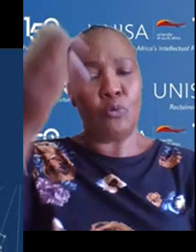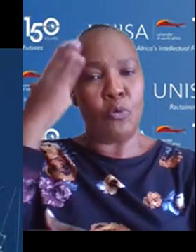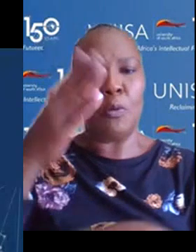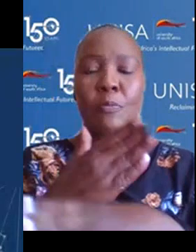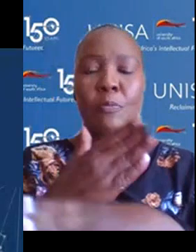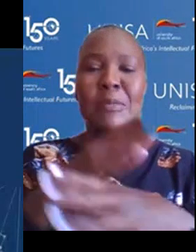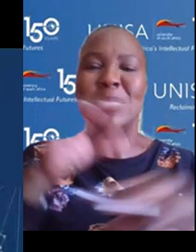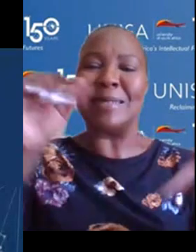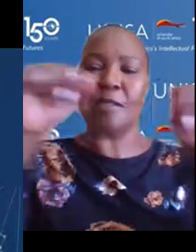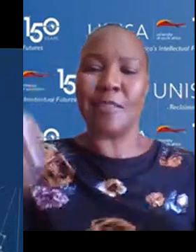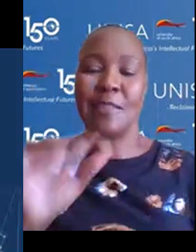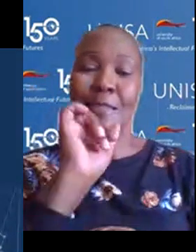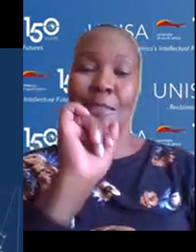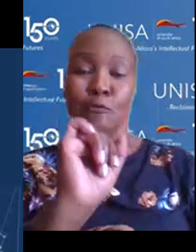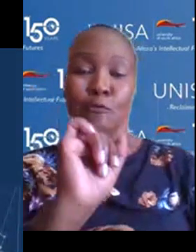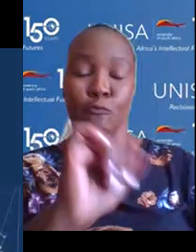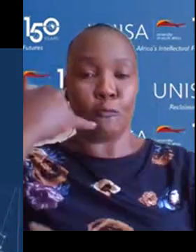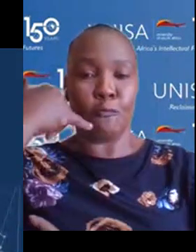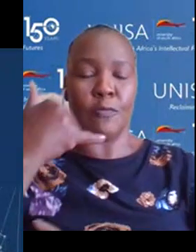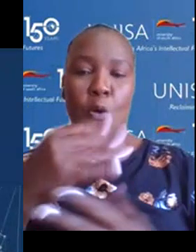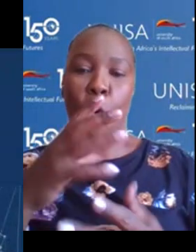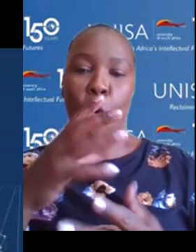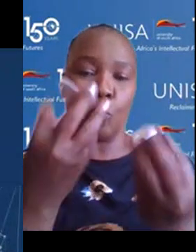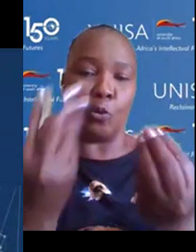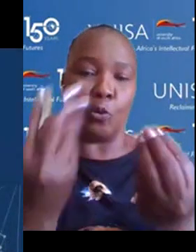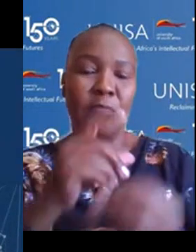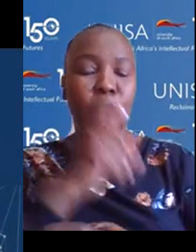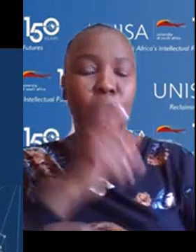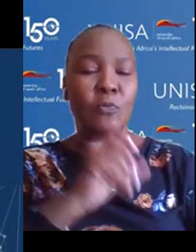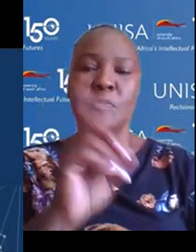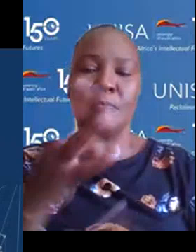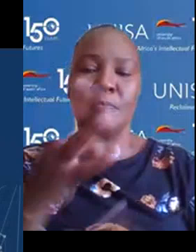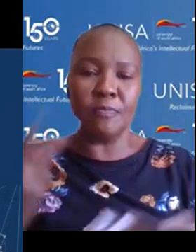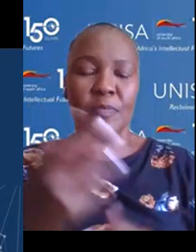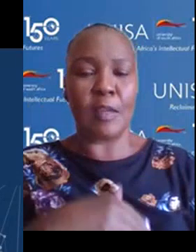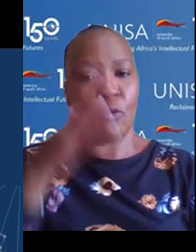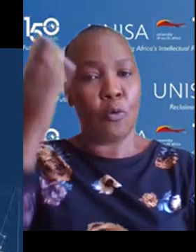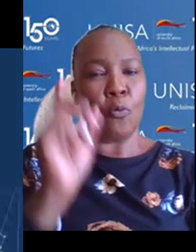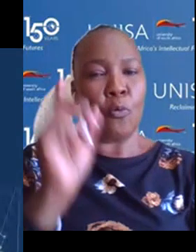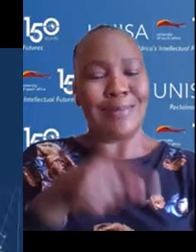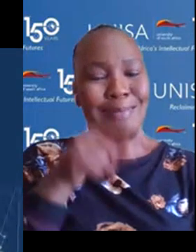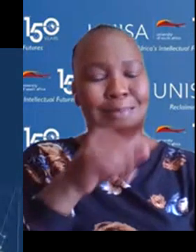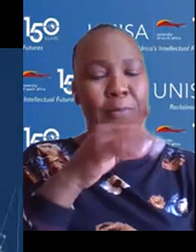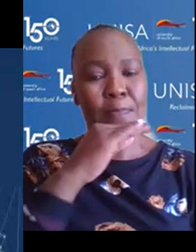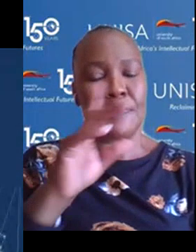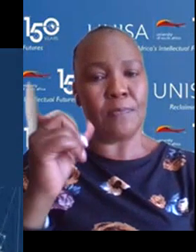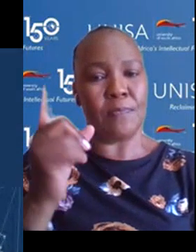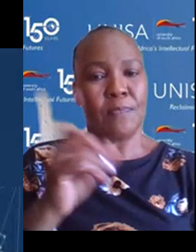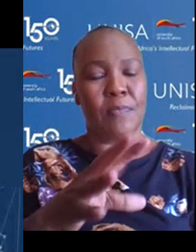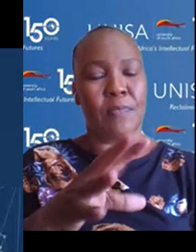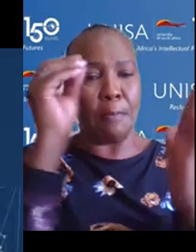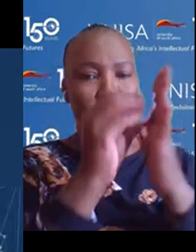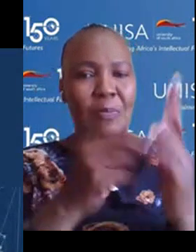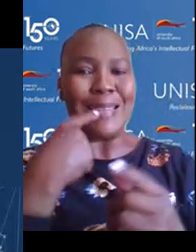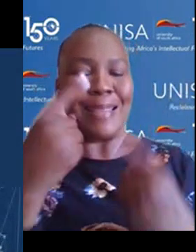operating system is your device currently using? And if you know what it is, please do pop in the answer for